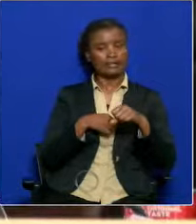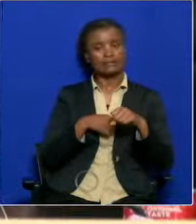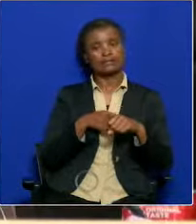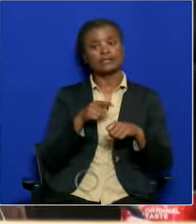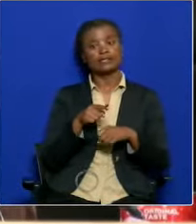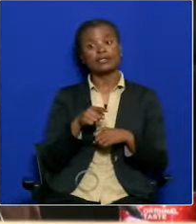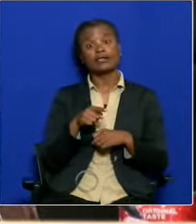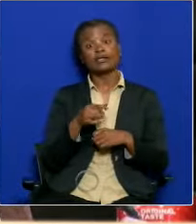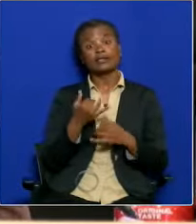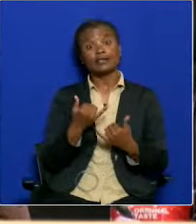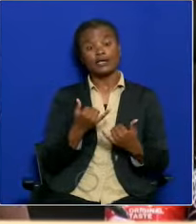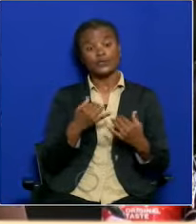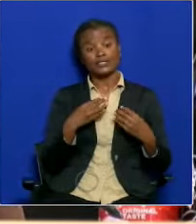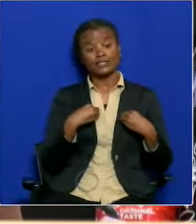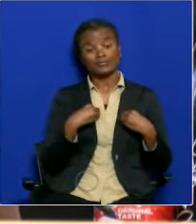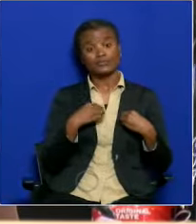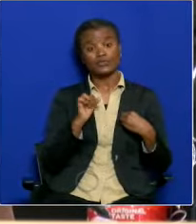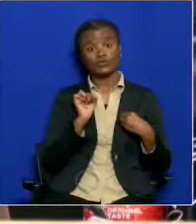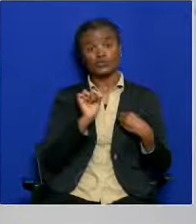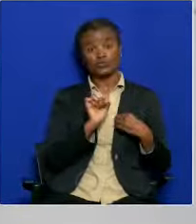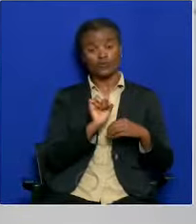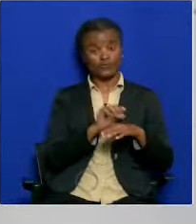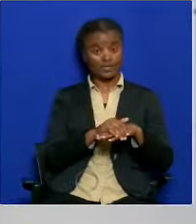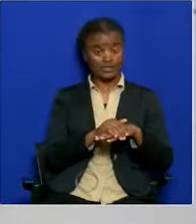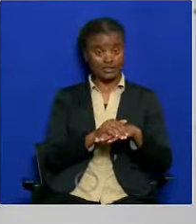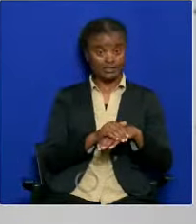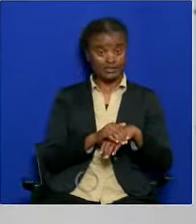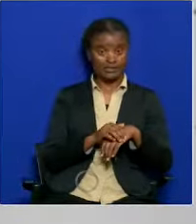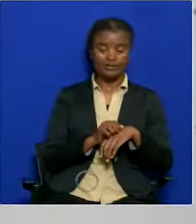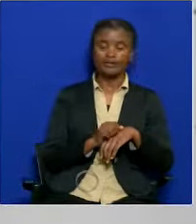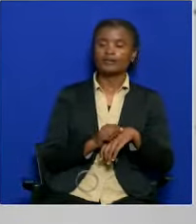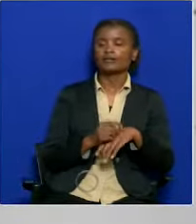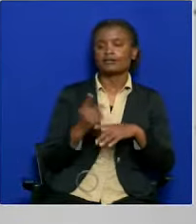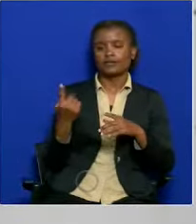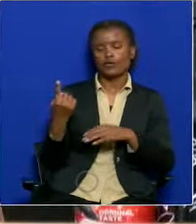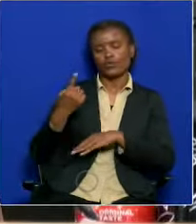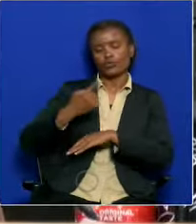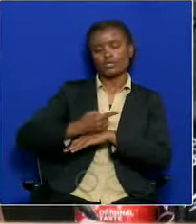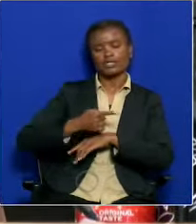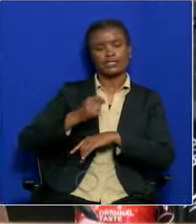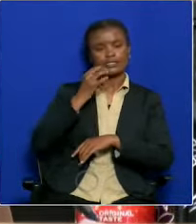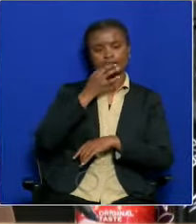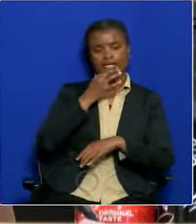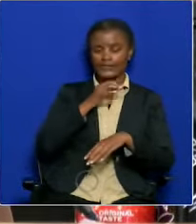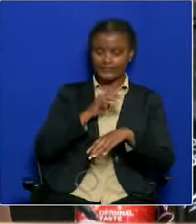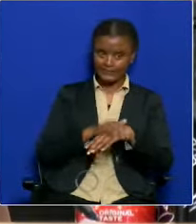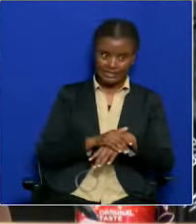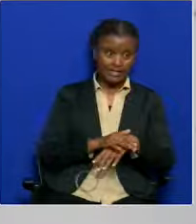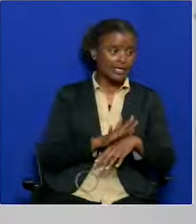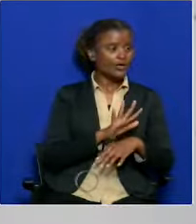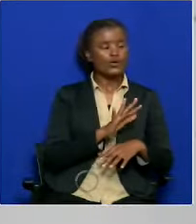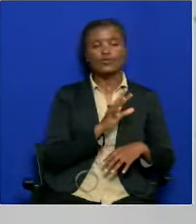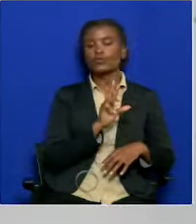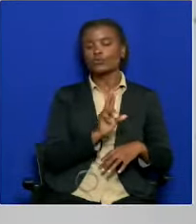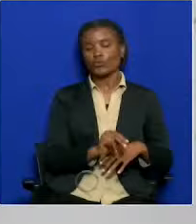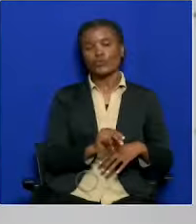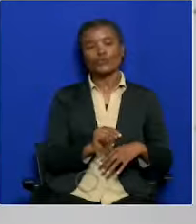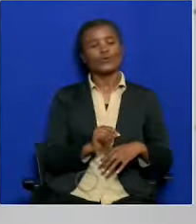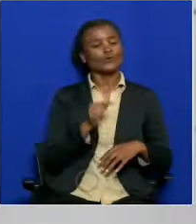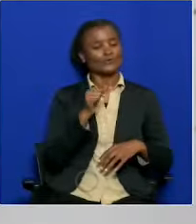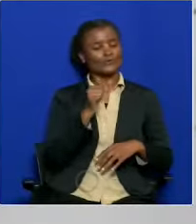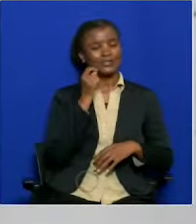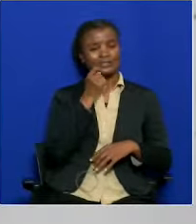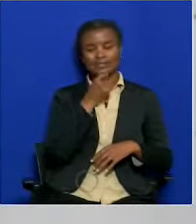friend? It was said the whole day here. No, you've just said it. No, it was said here the whole